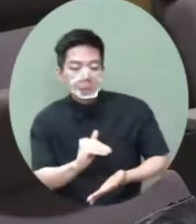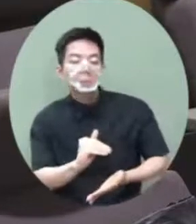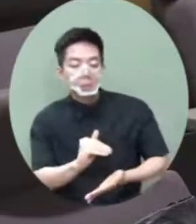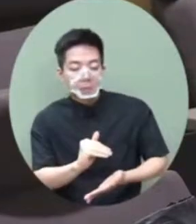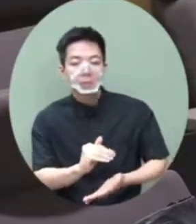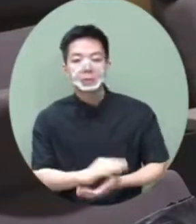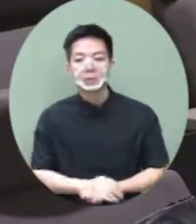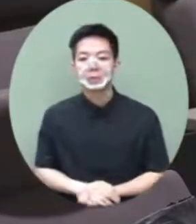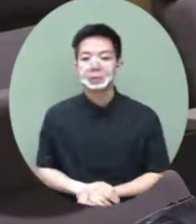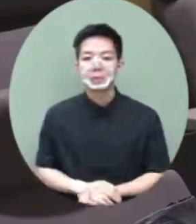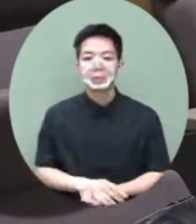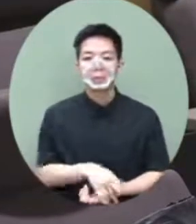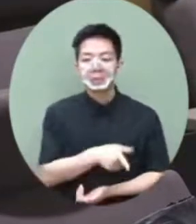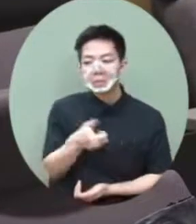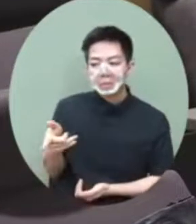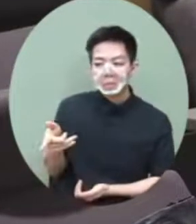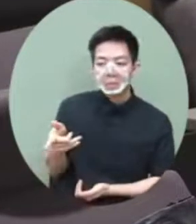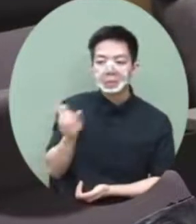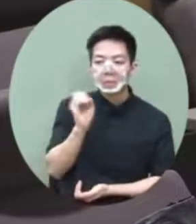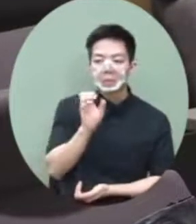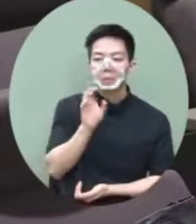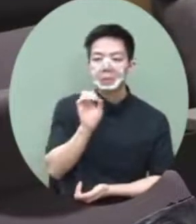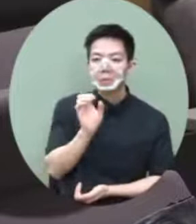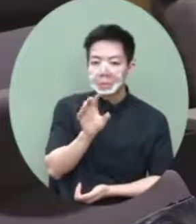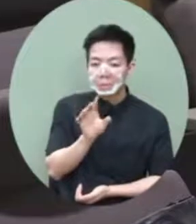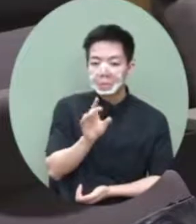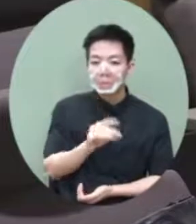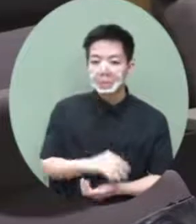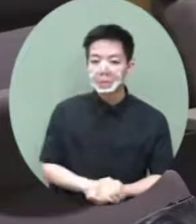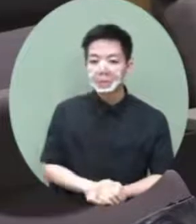Leung is realistic? So